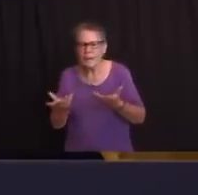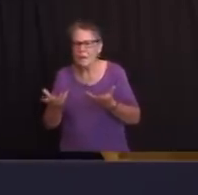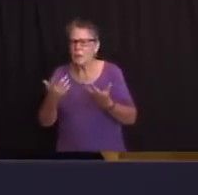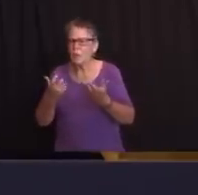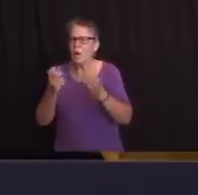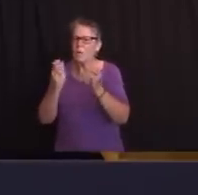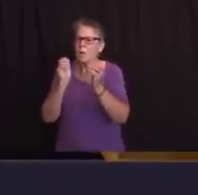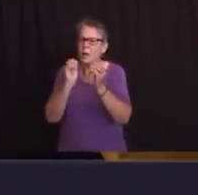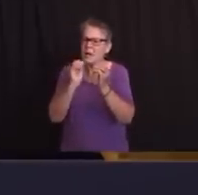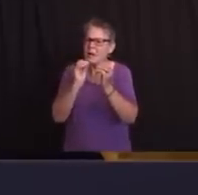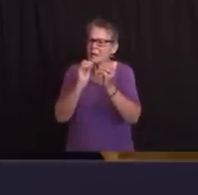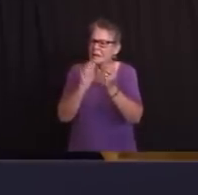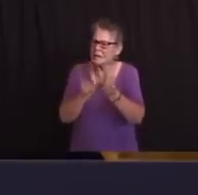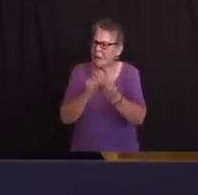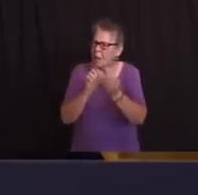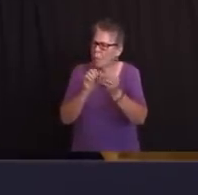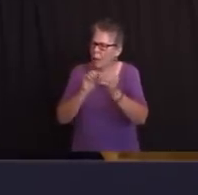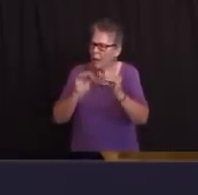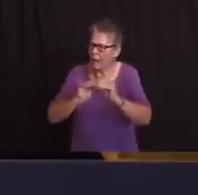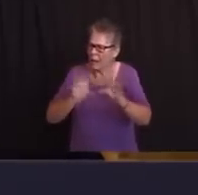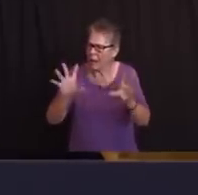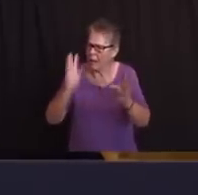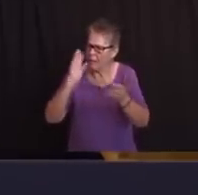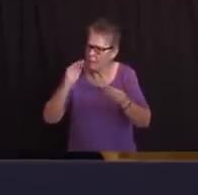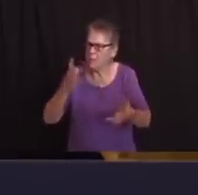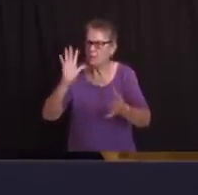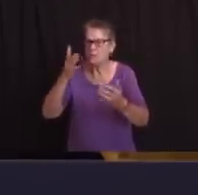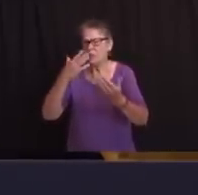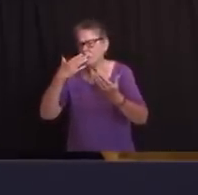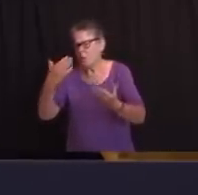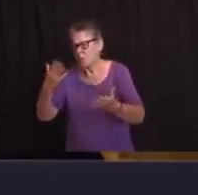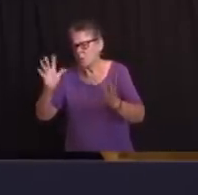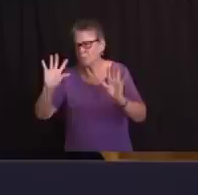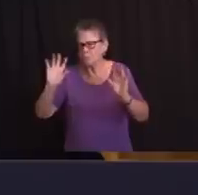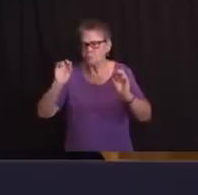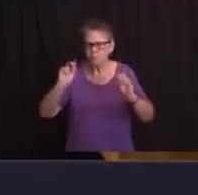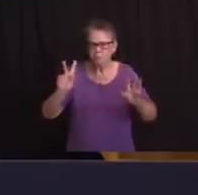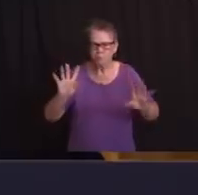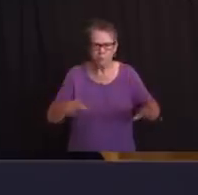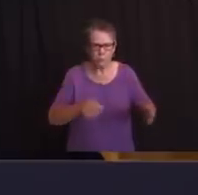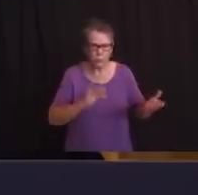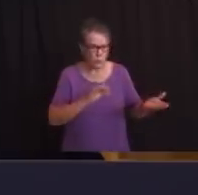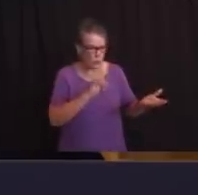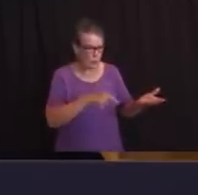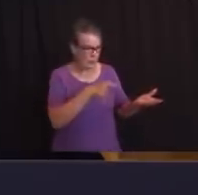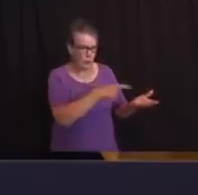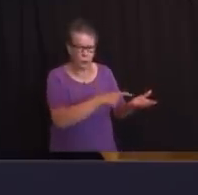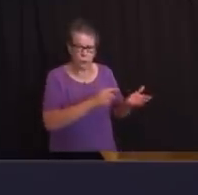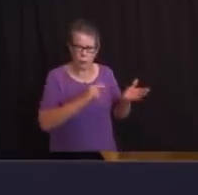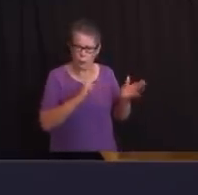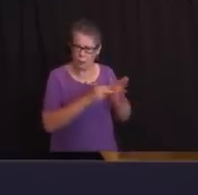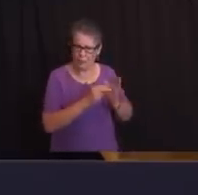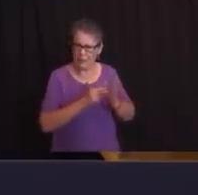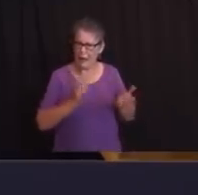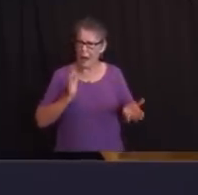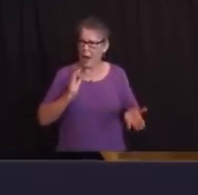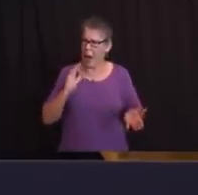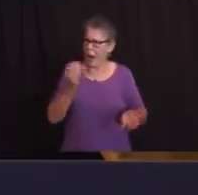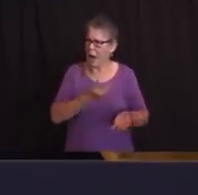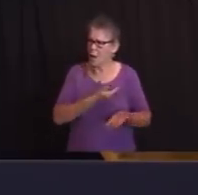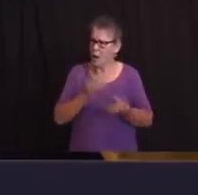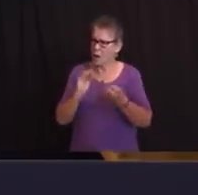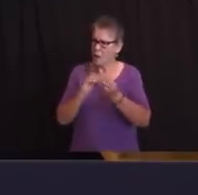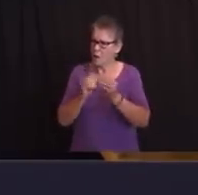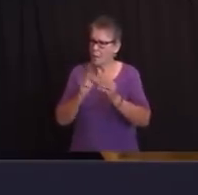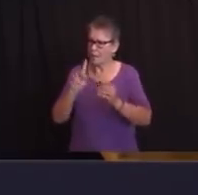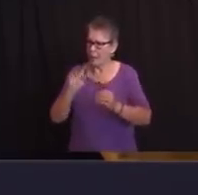understandable. So I think what you're hearing, Judy, if I don't put words in your mouth, over time, the data that we present will get more robust as we